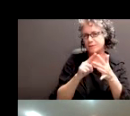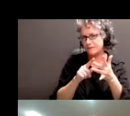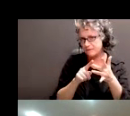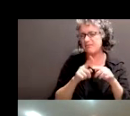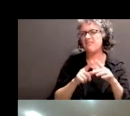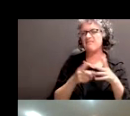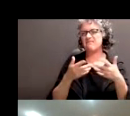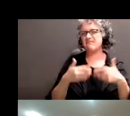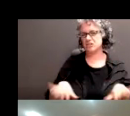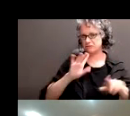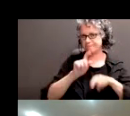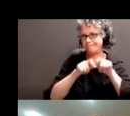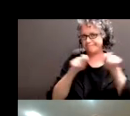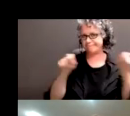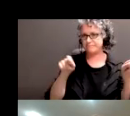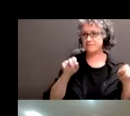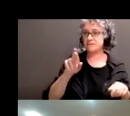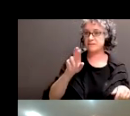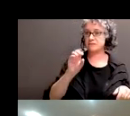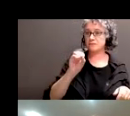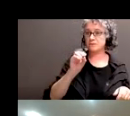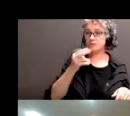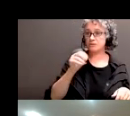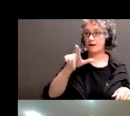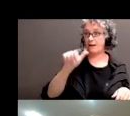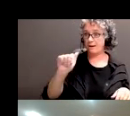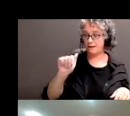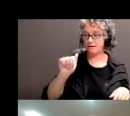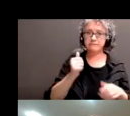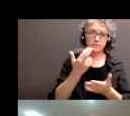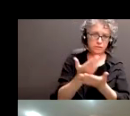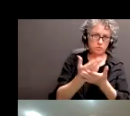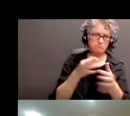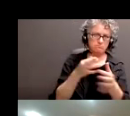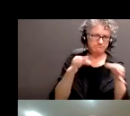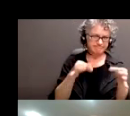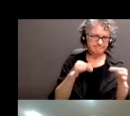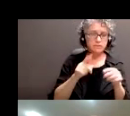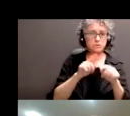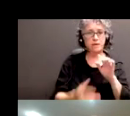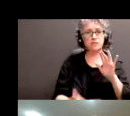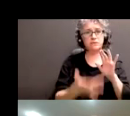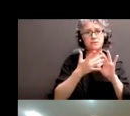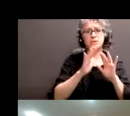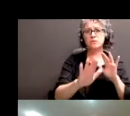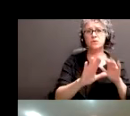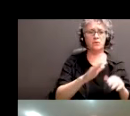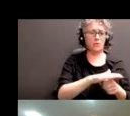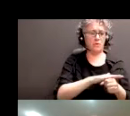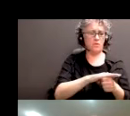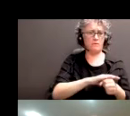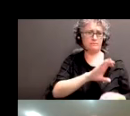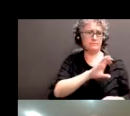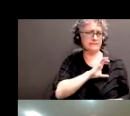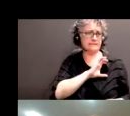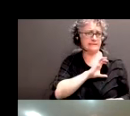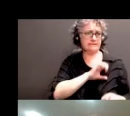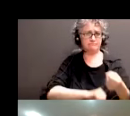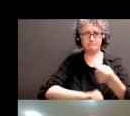know Rochella has spoken about some of the resources, but you can reach out to obviously your local police officers and senior support